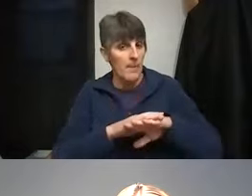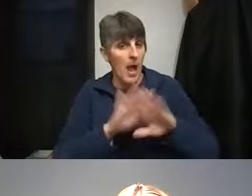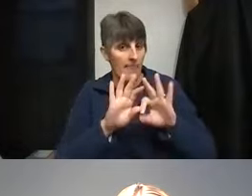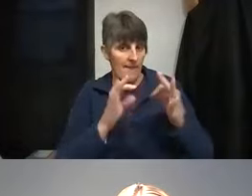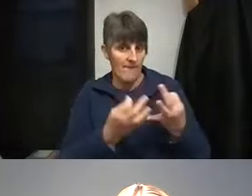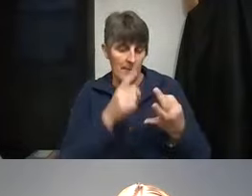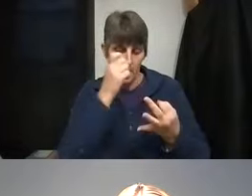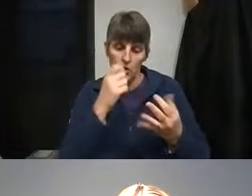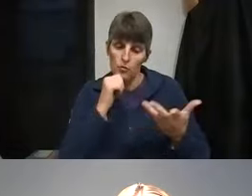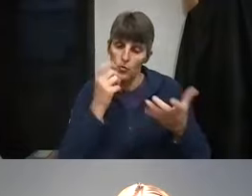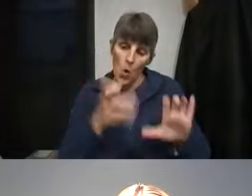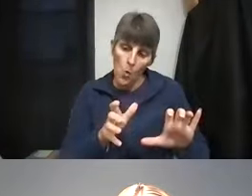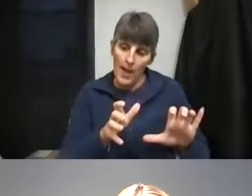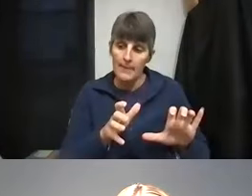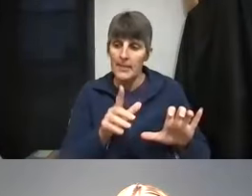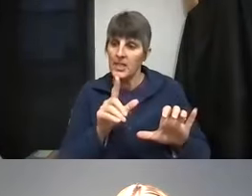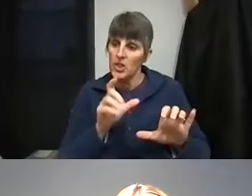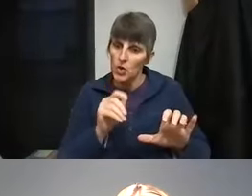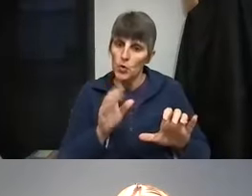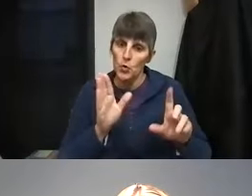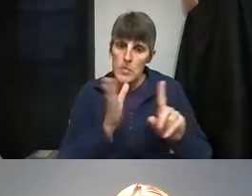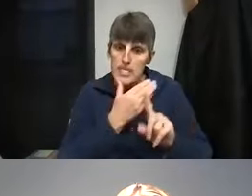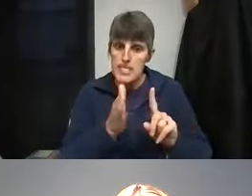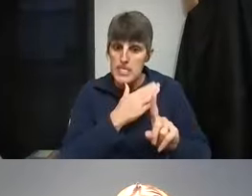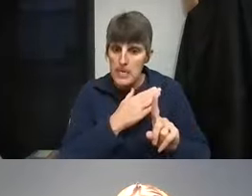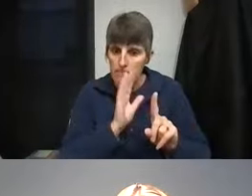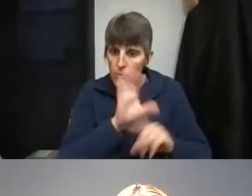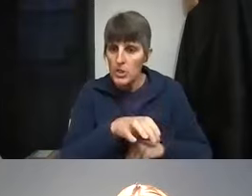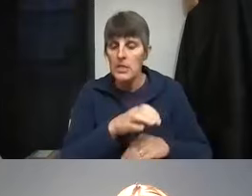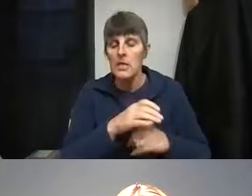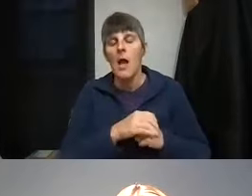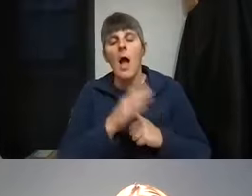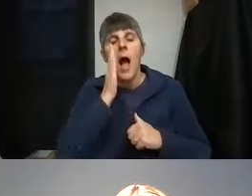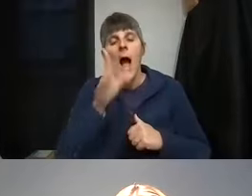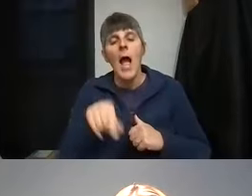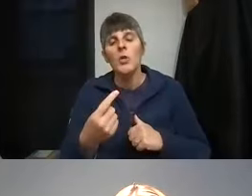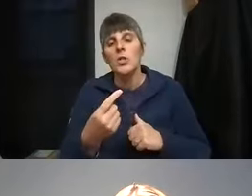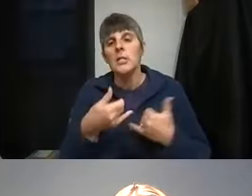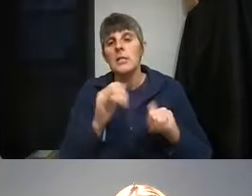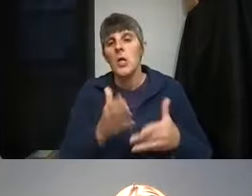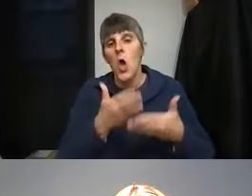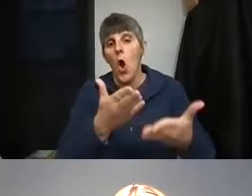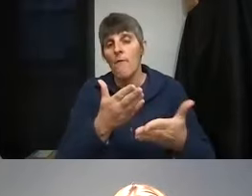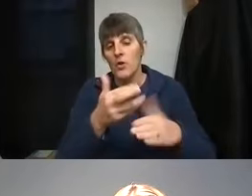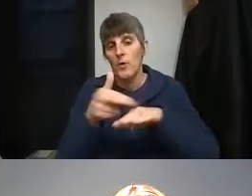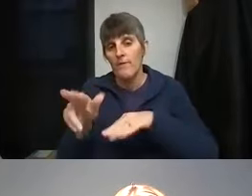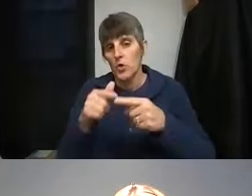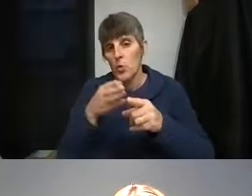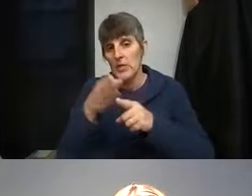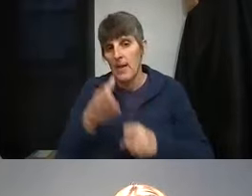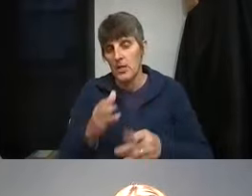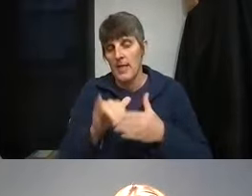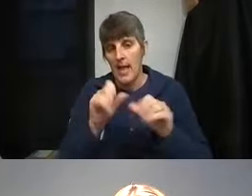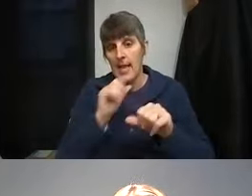family, because you don't want to be too pushy, I would just still offer to refer them to a specialist that